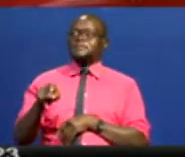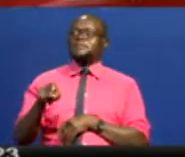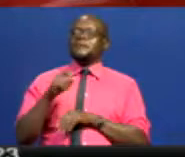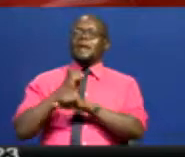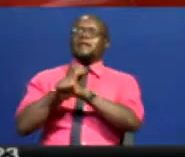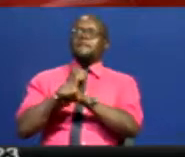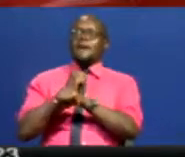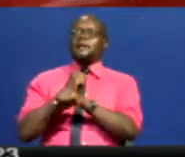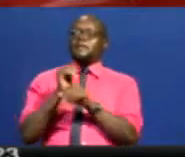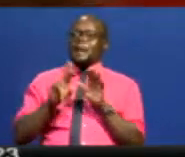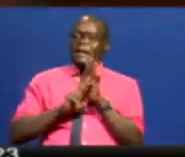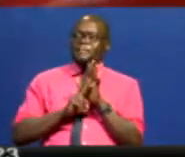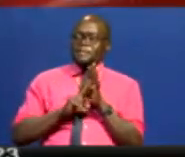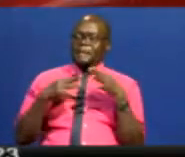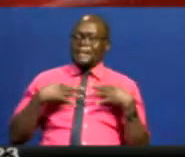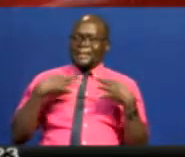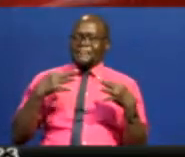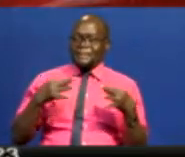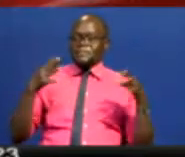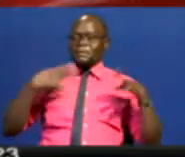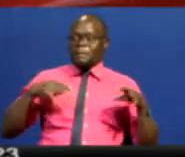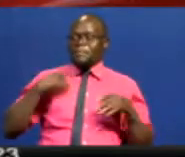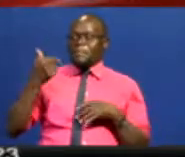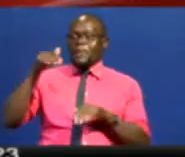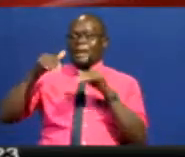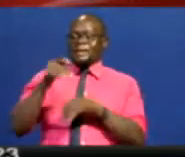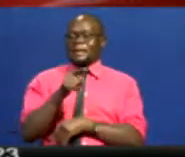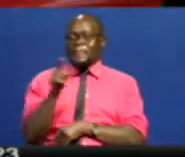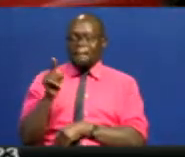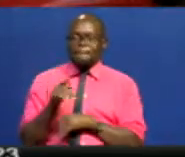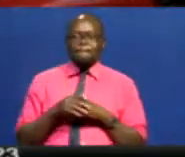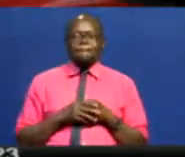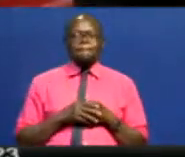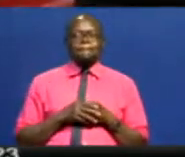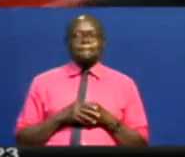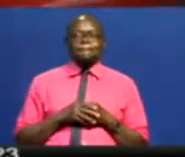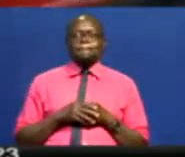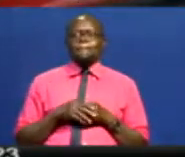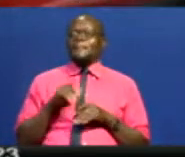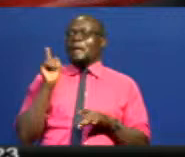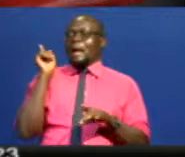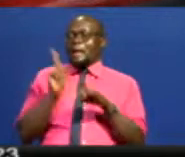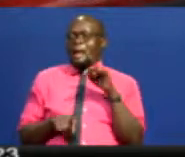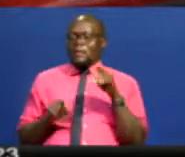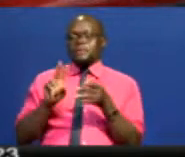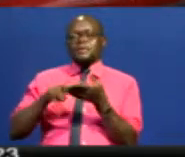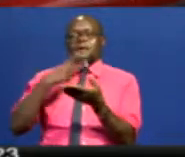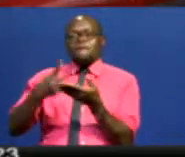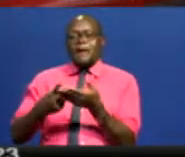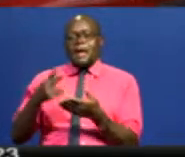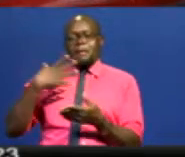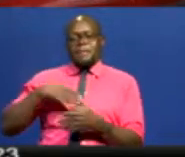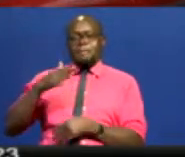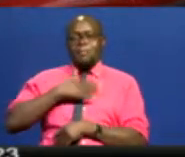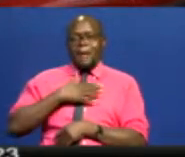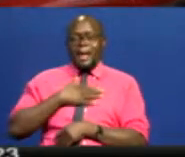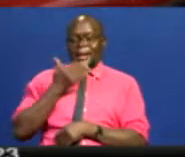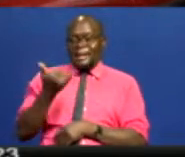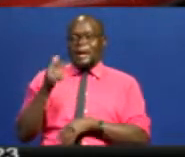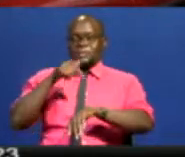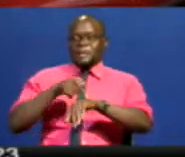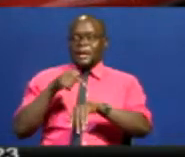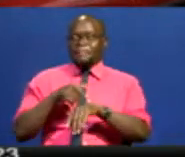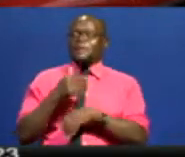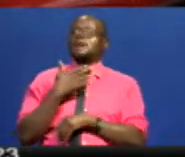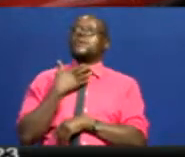defend and represent the interest of the people who elected them, Honorable Speaker. And I cannot let them down in this day and time. And I